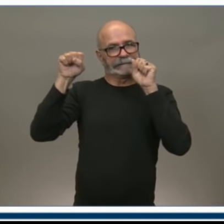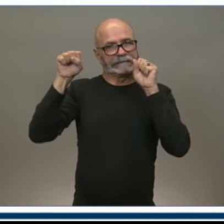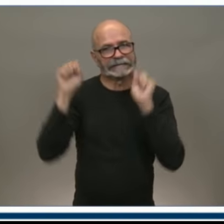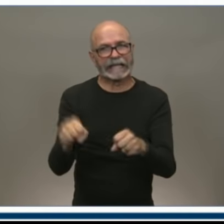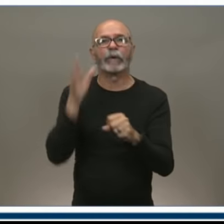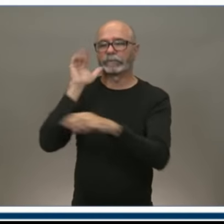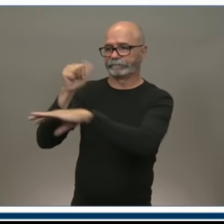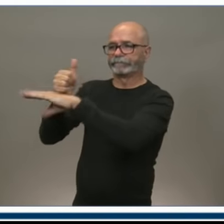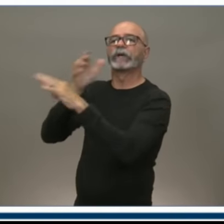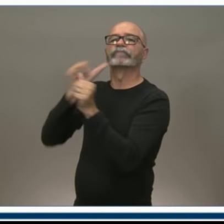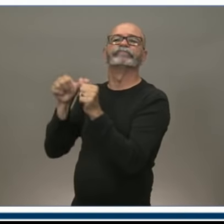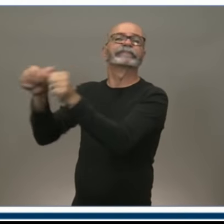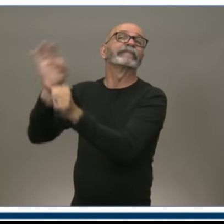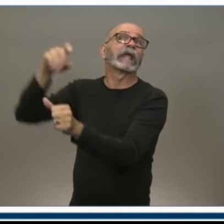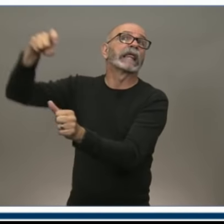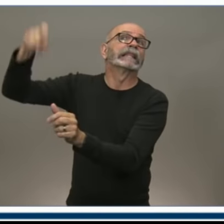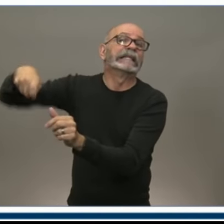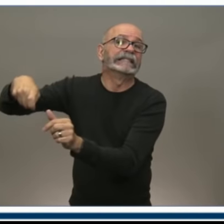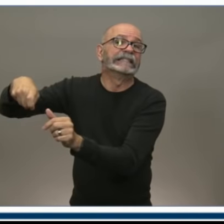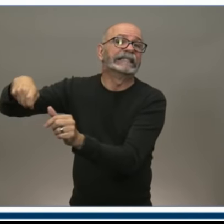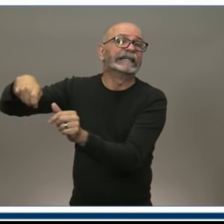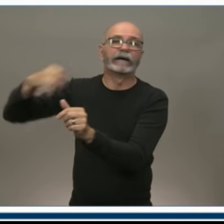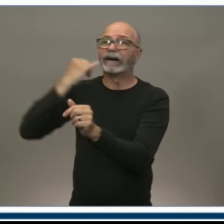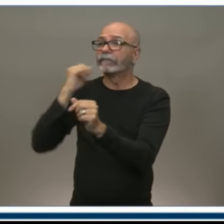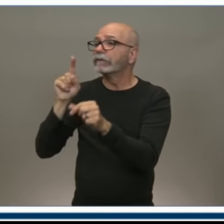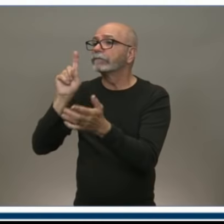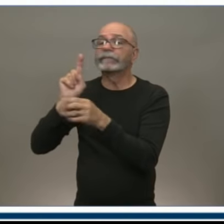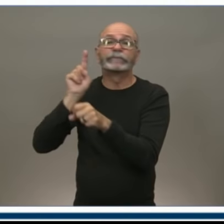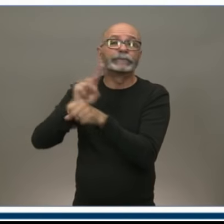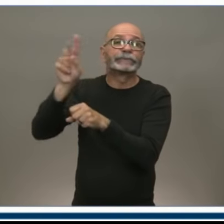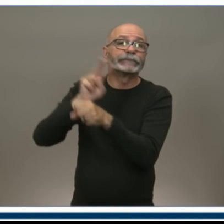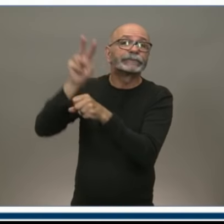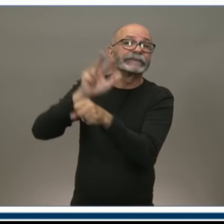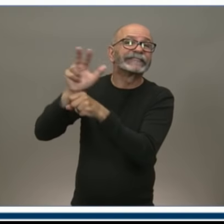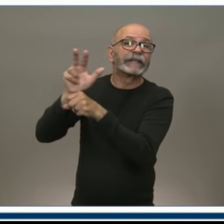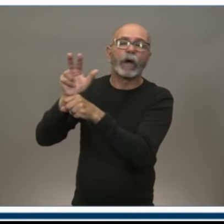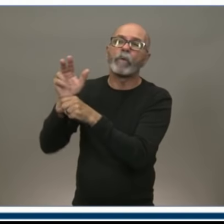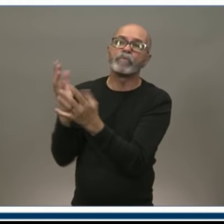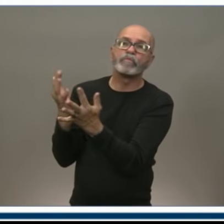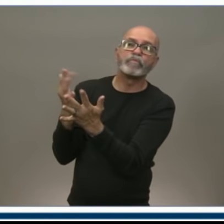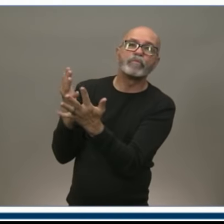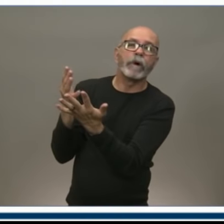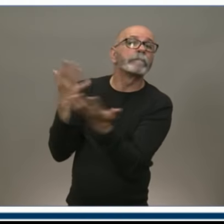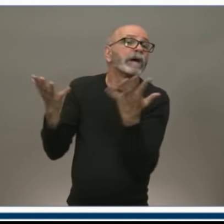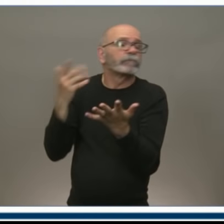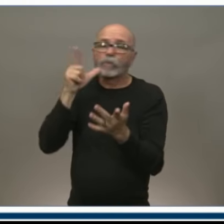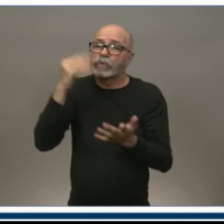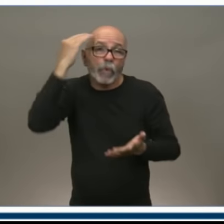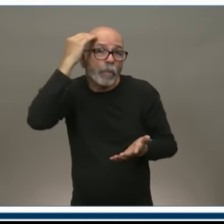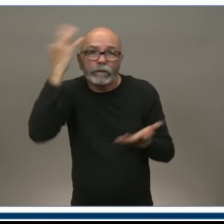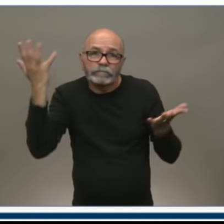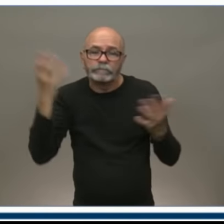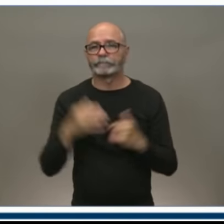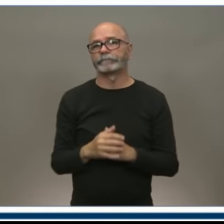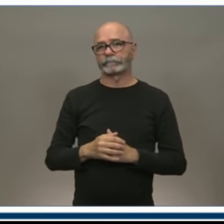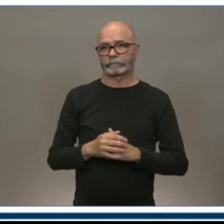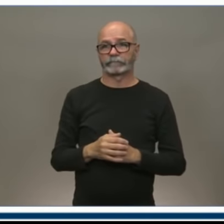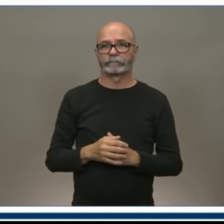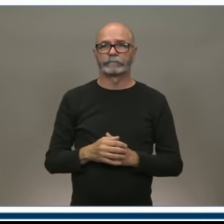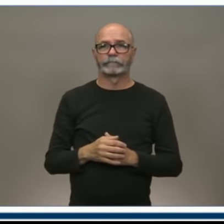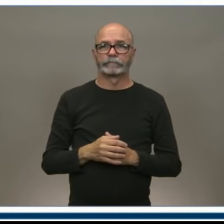whether it's next week or in the weeks ahead where we might need it. As the Premier said, the ability to book a COVID